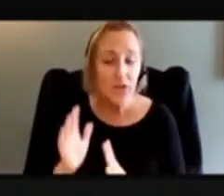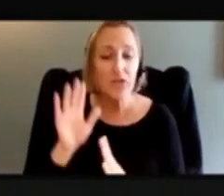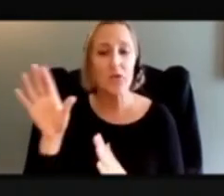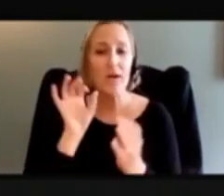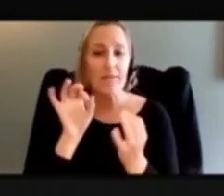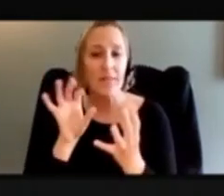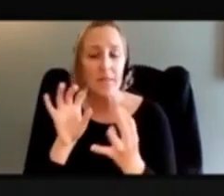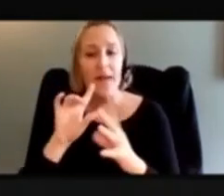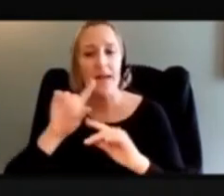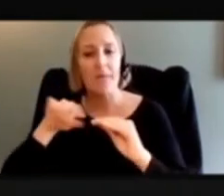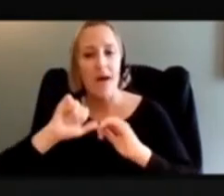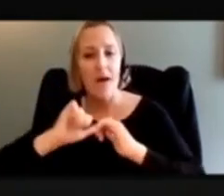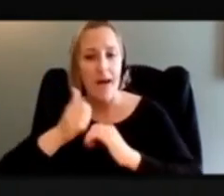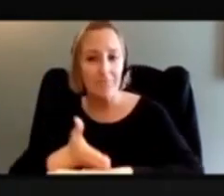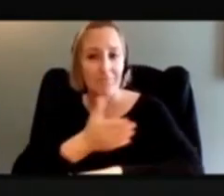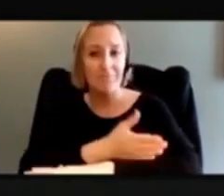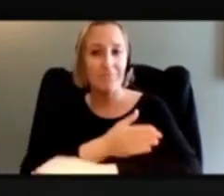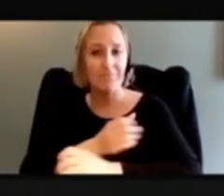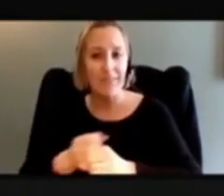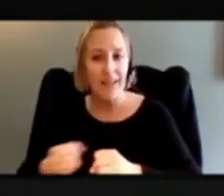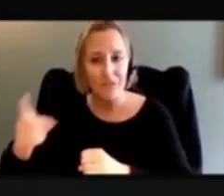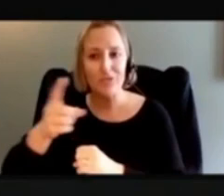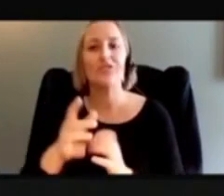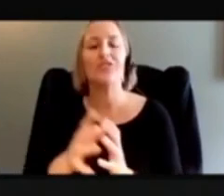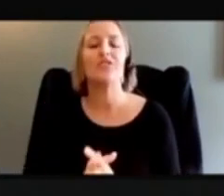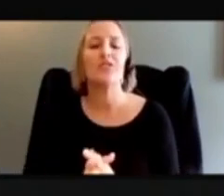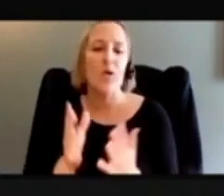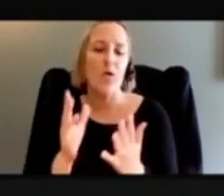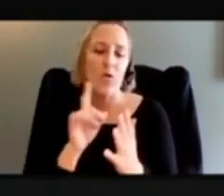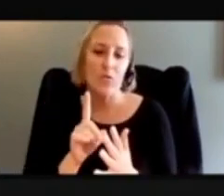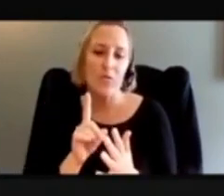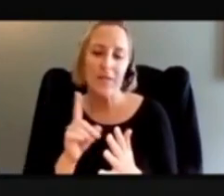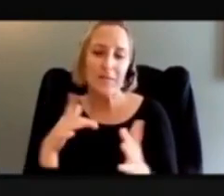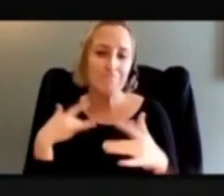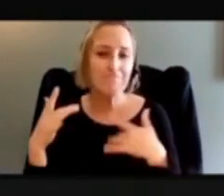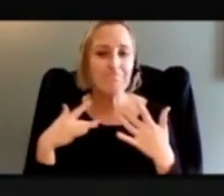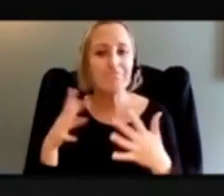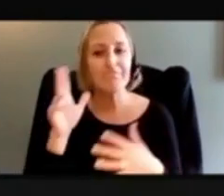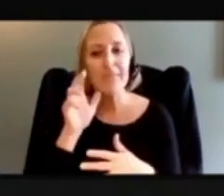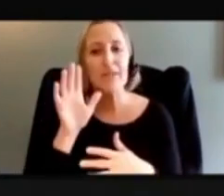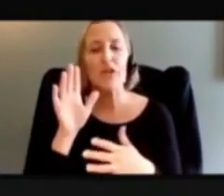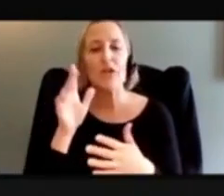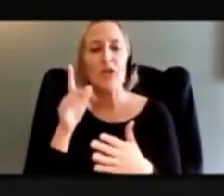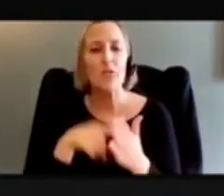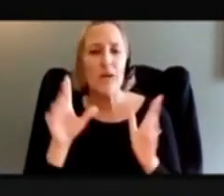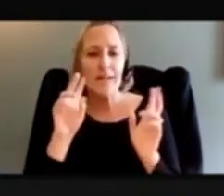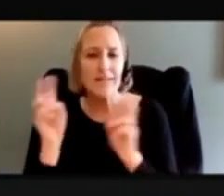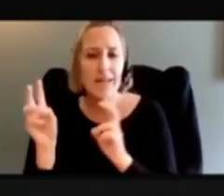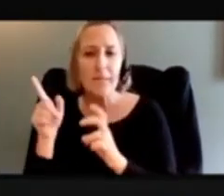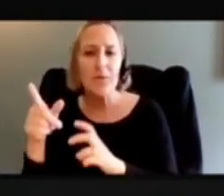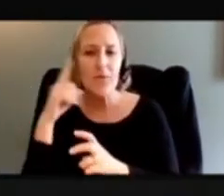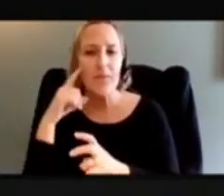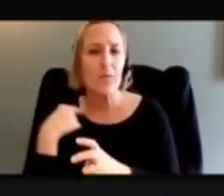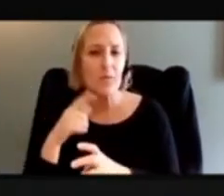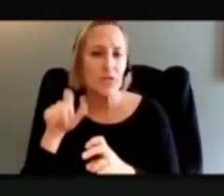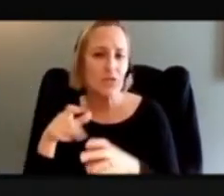about how to improve next year. So we would love to hear those things, as well as topics that you think that we should be covering next